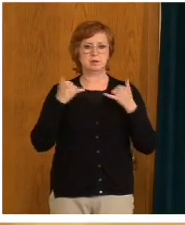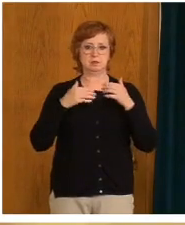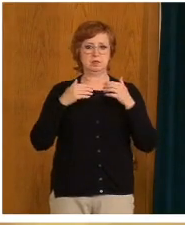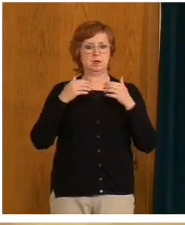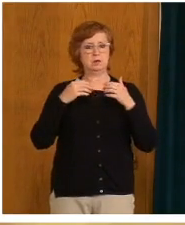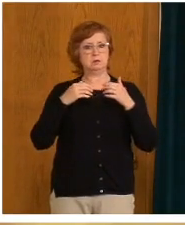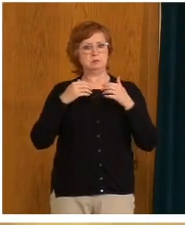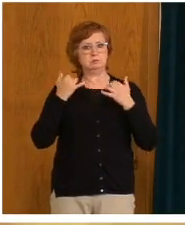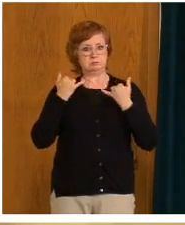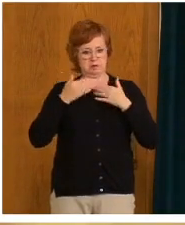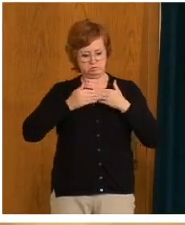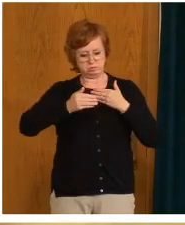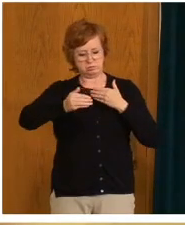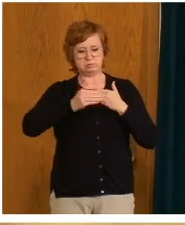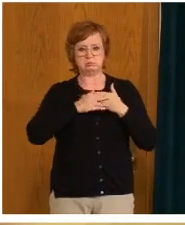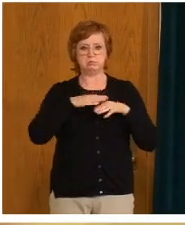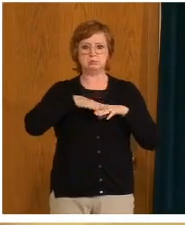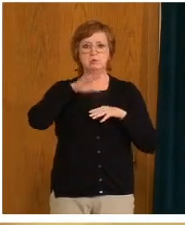up.